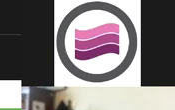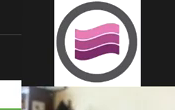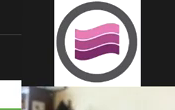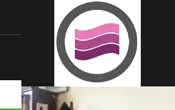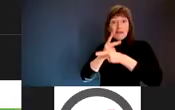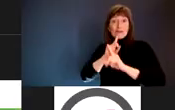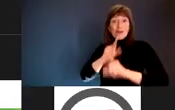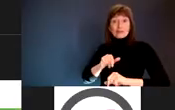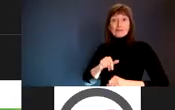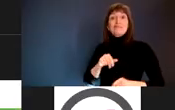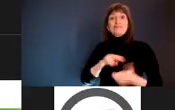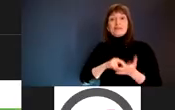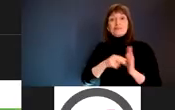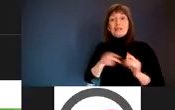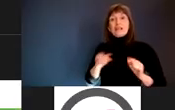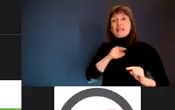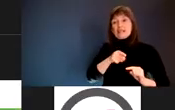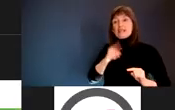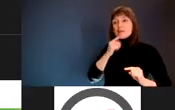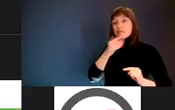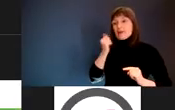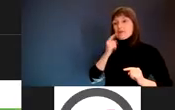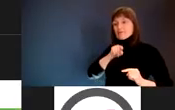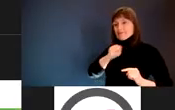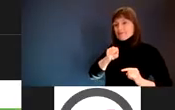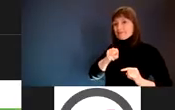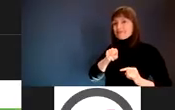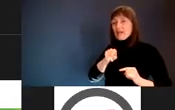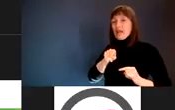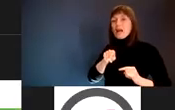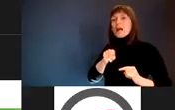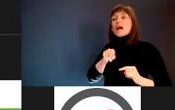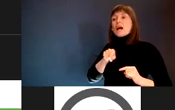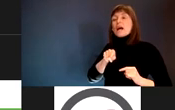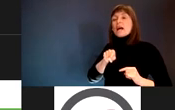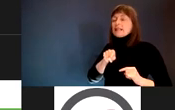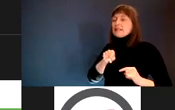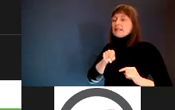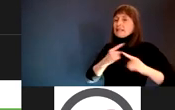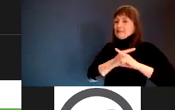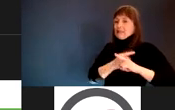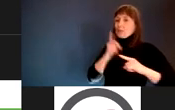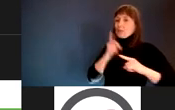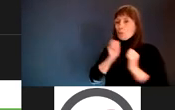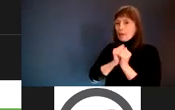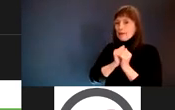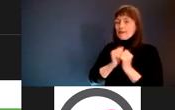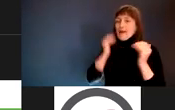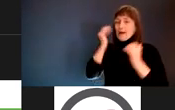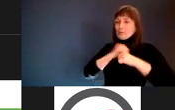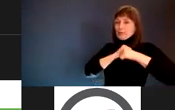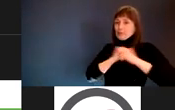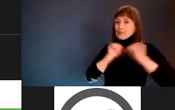areas. So what we're learning is that we need to be very careful in gathering our